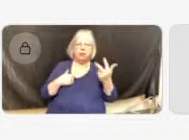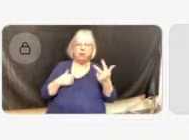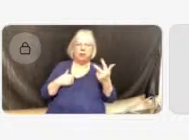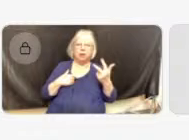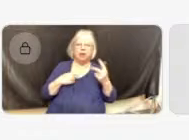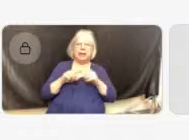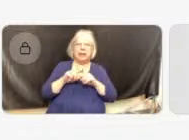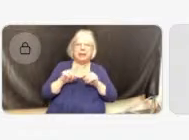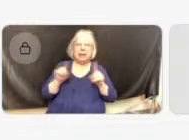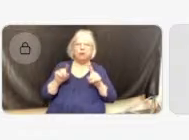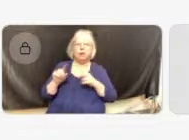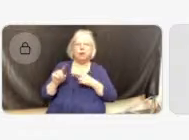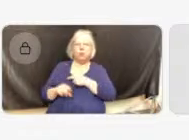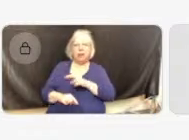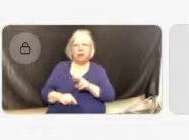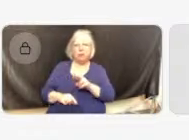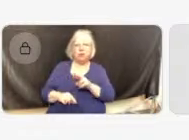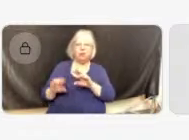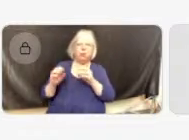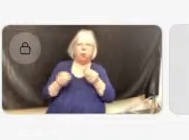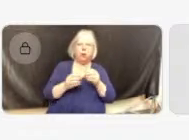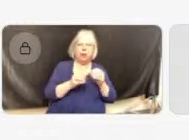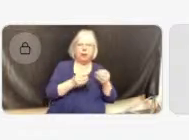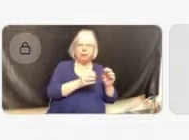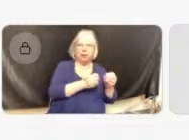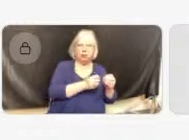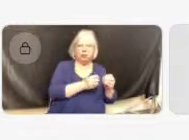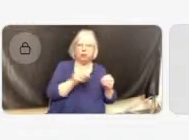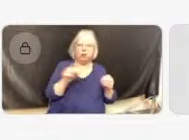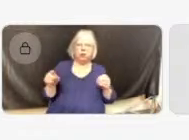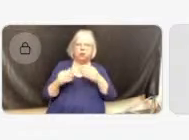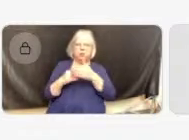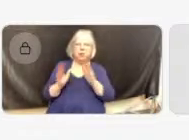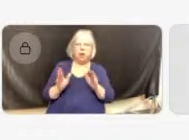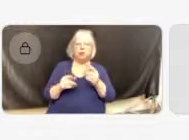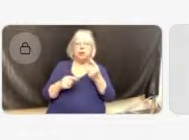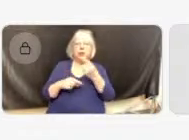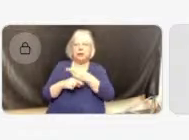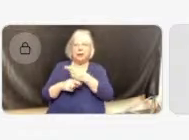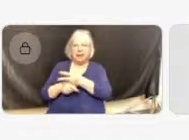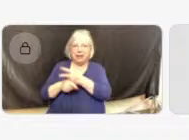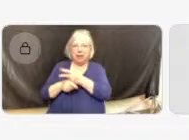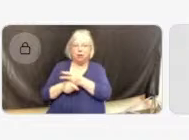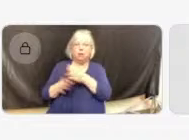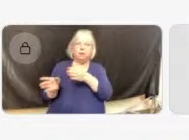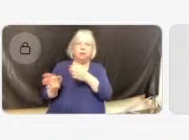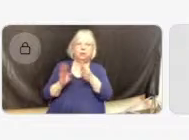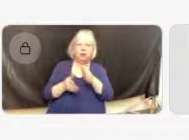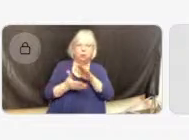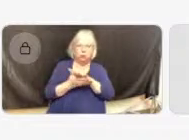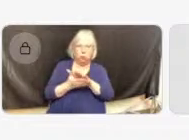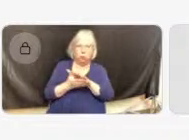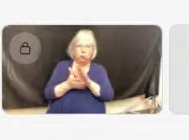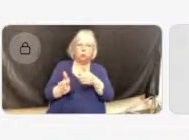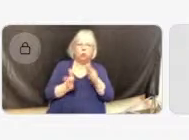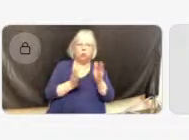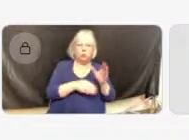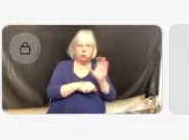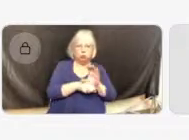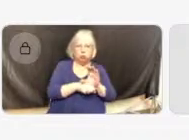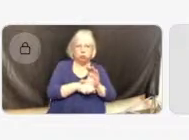religious organizations, and on those blocks are a daycare, a school, and a church. There's